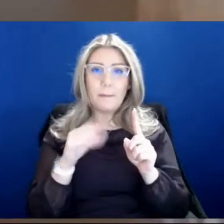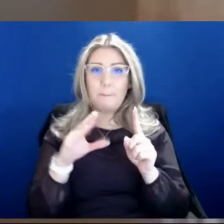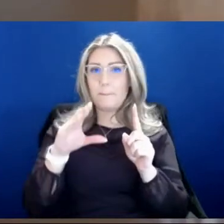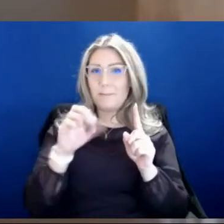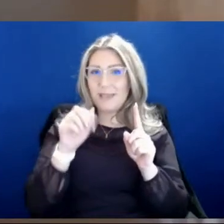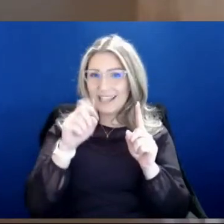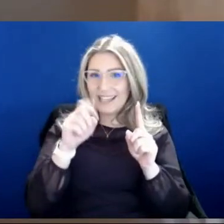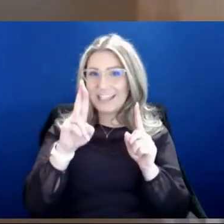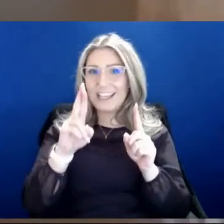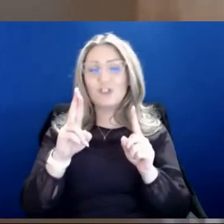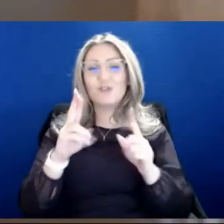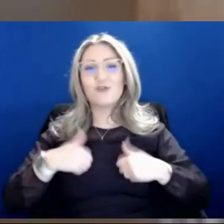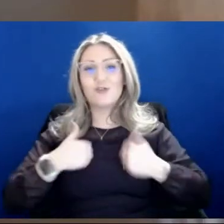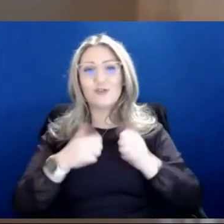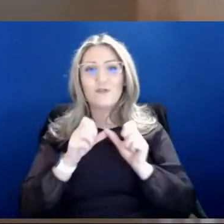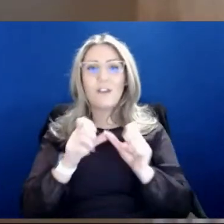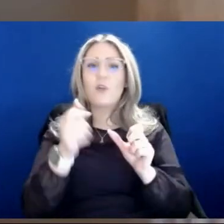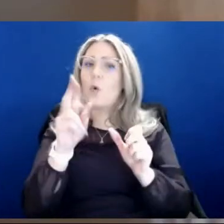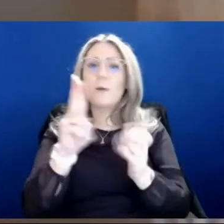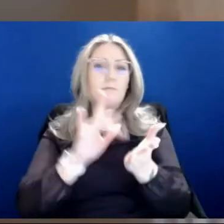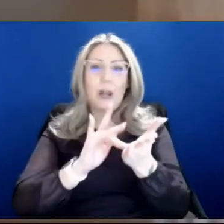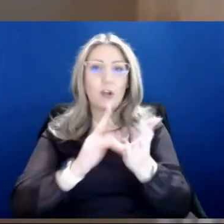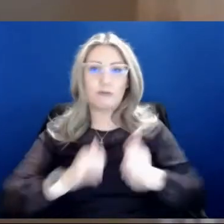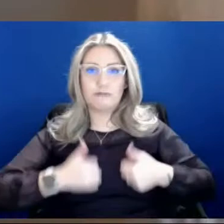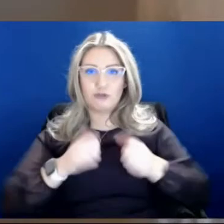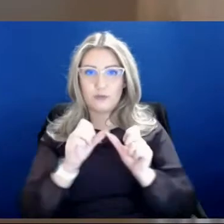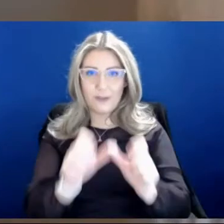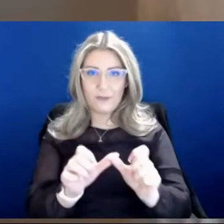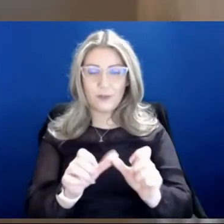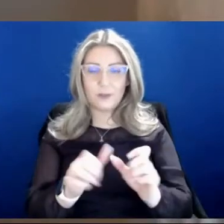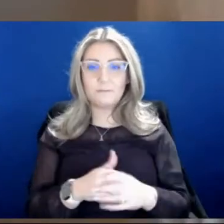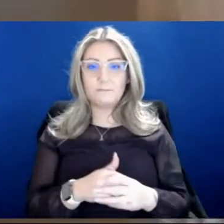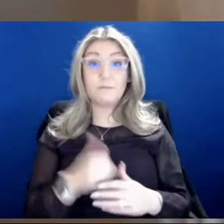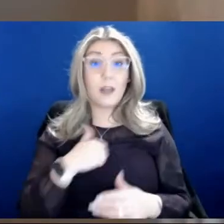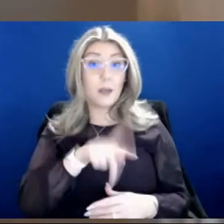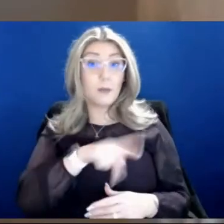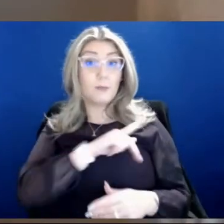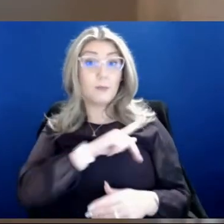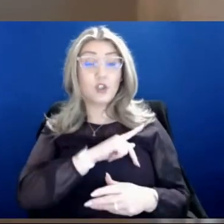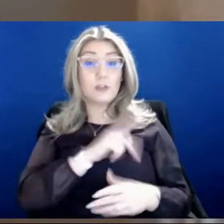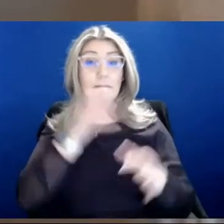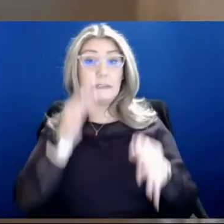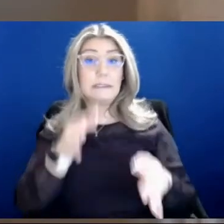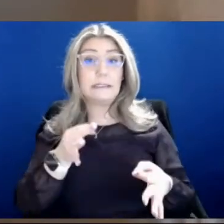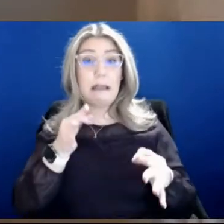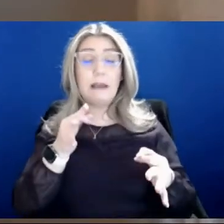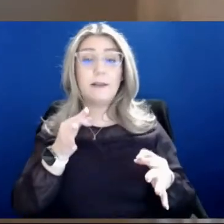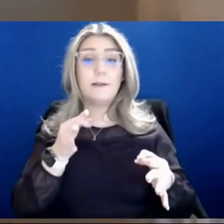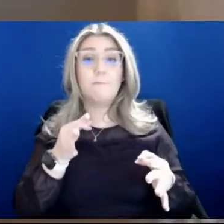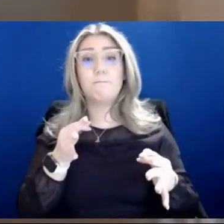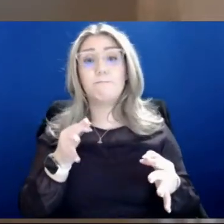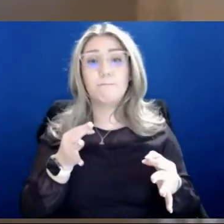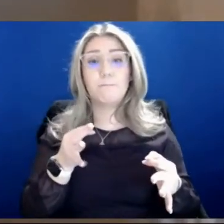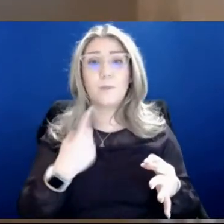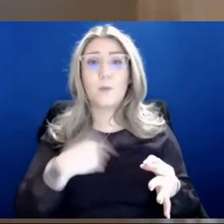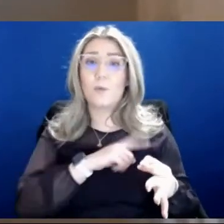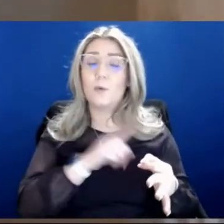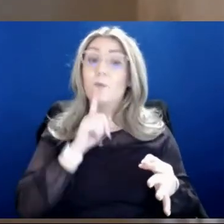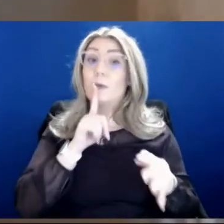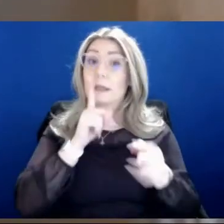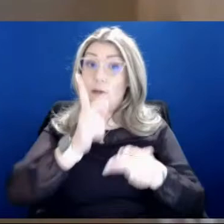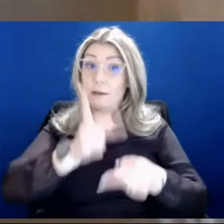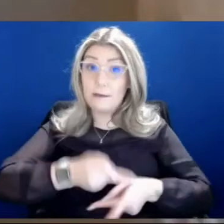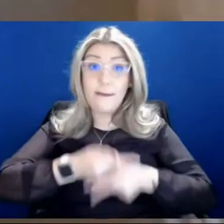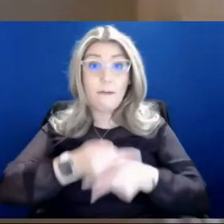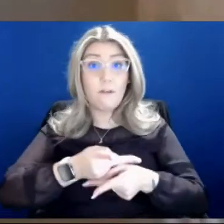survivor, any kind of medical survivor. So I personally chose the route of, we were very cautious.